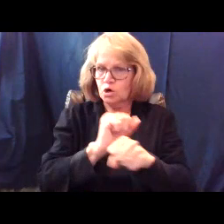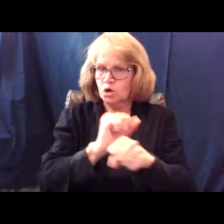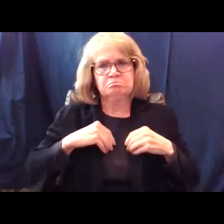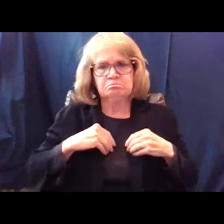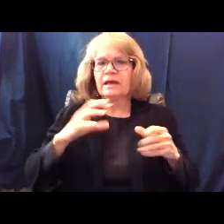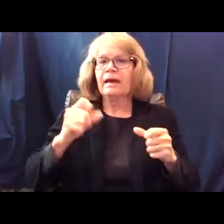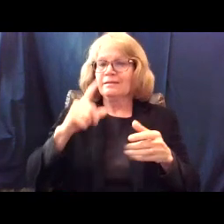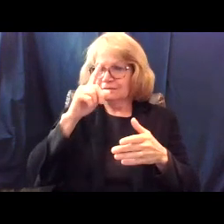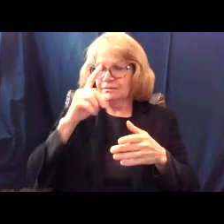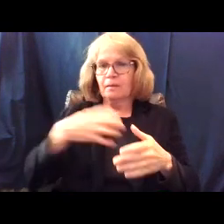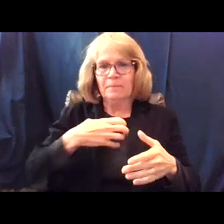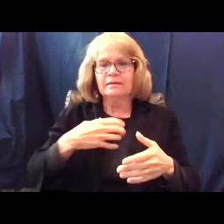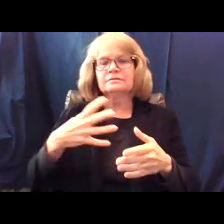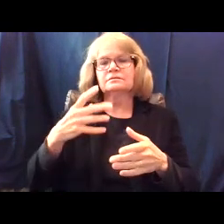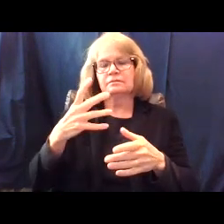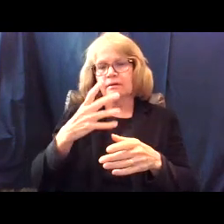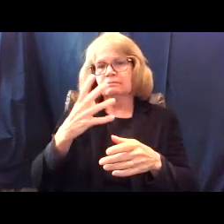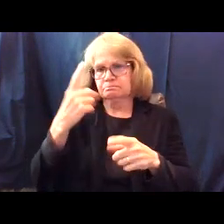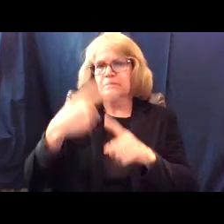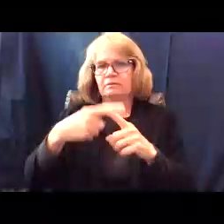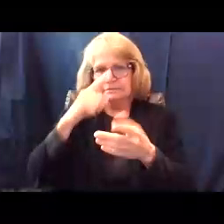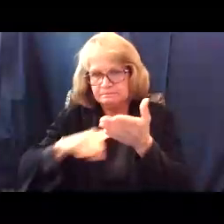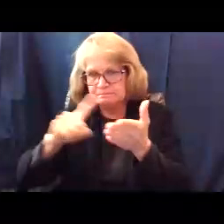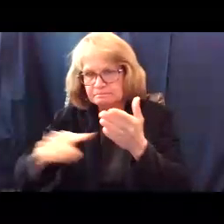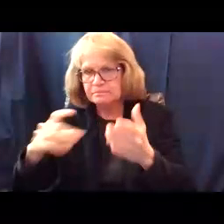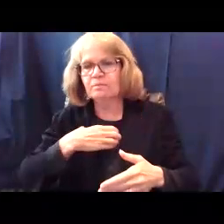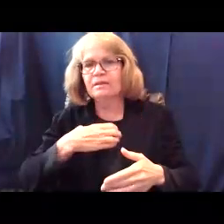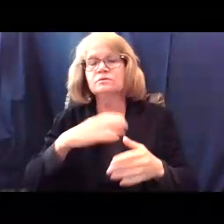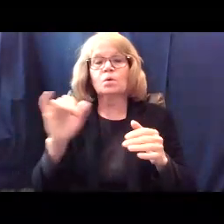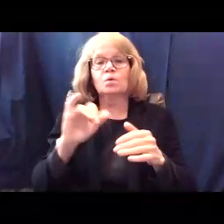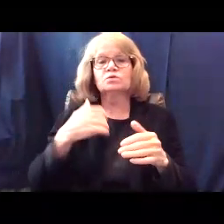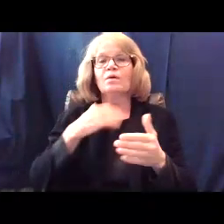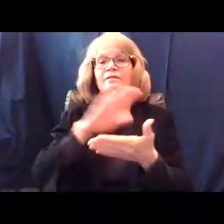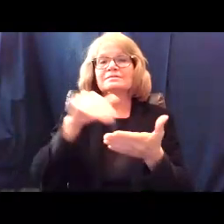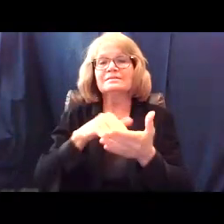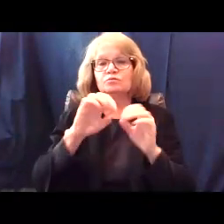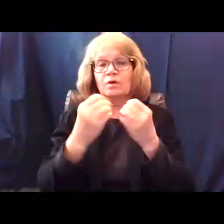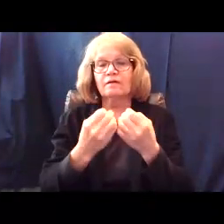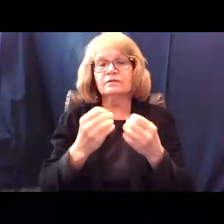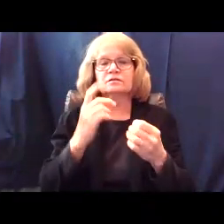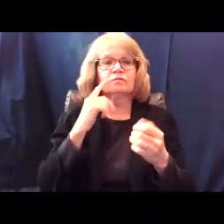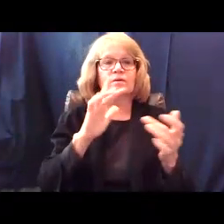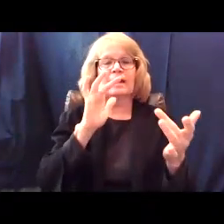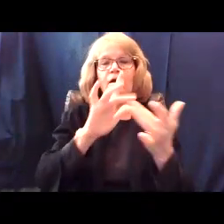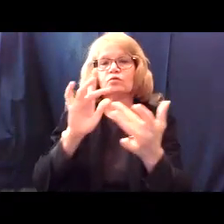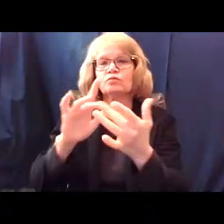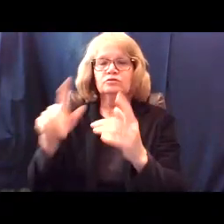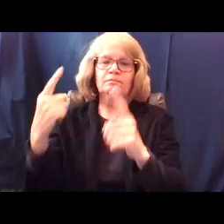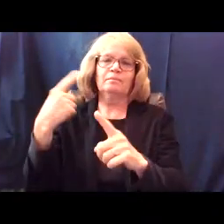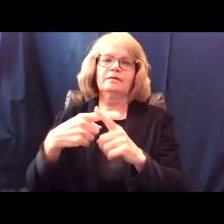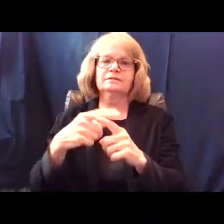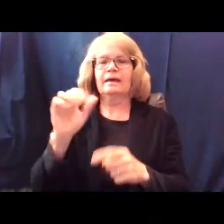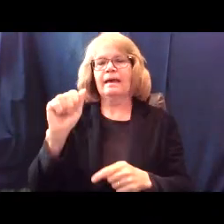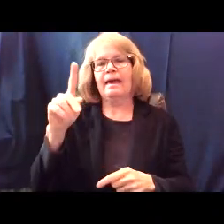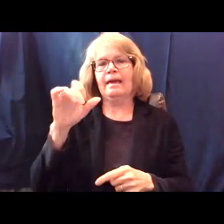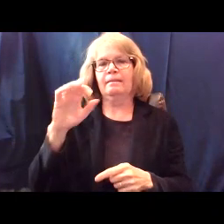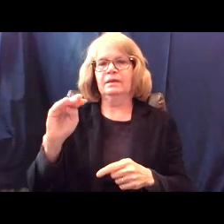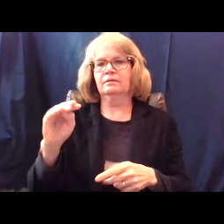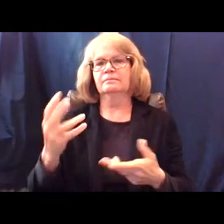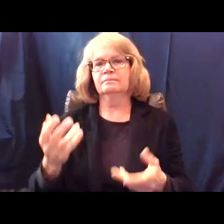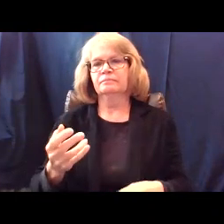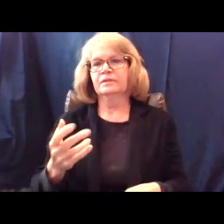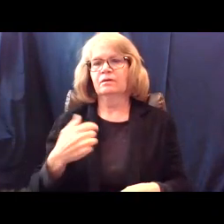investigating complaints. We also have a central office that does outreach and administrative functions. And